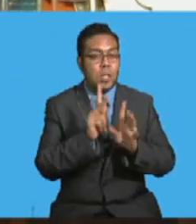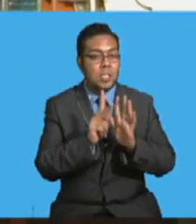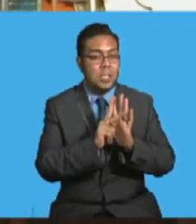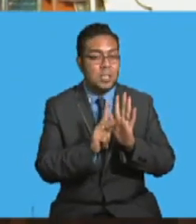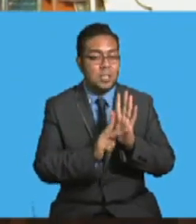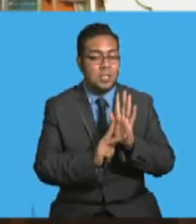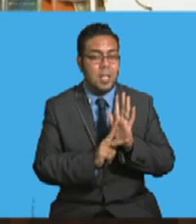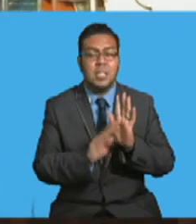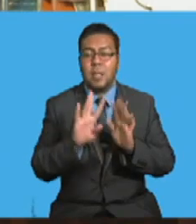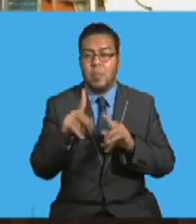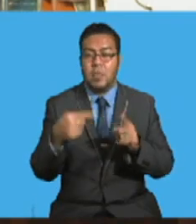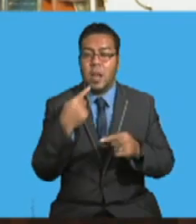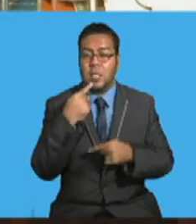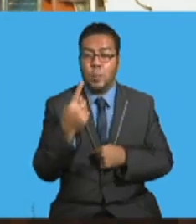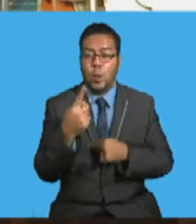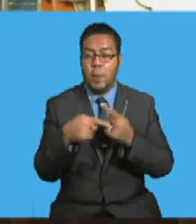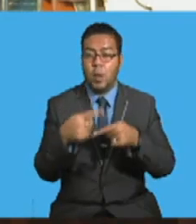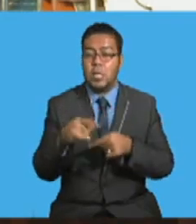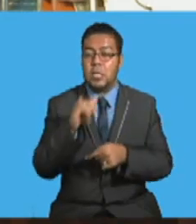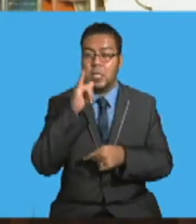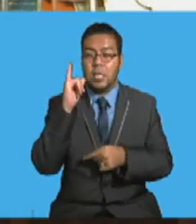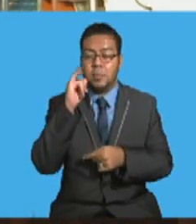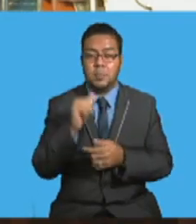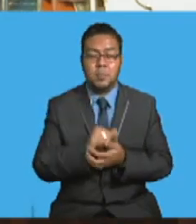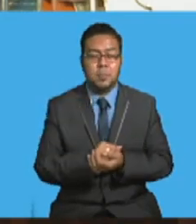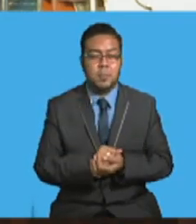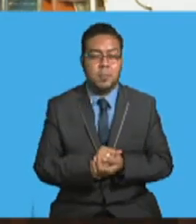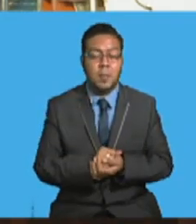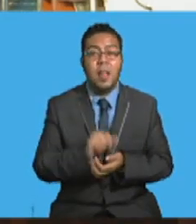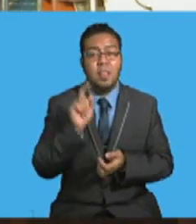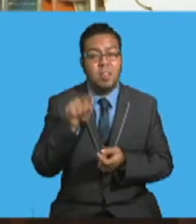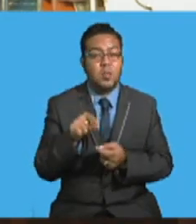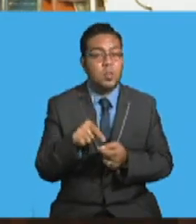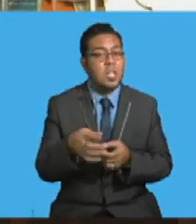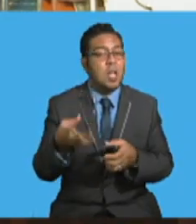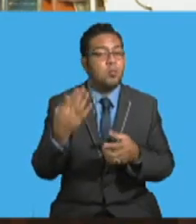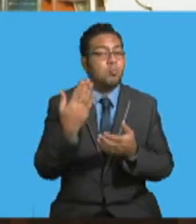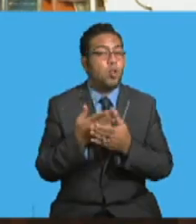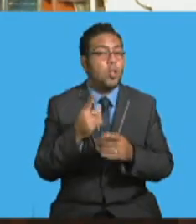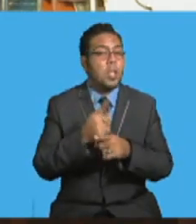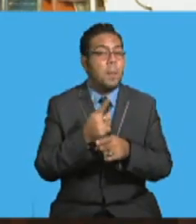spoke yesterday. This was on free trade agreement.